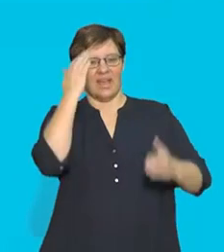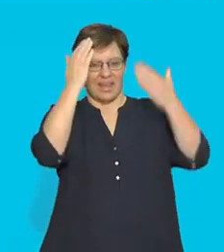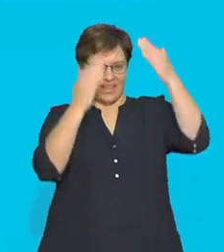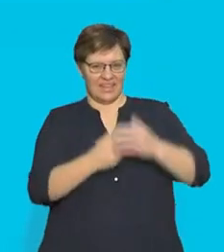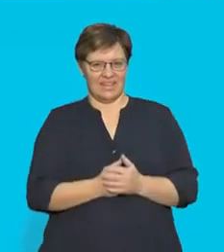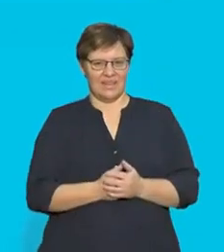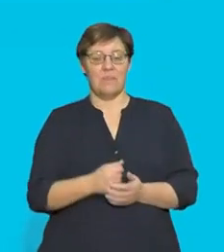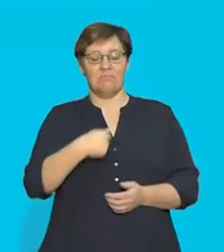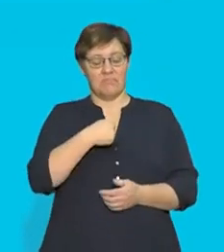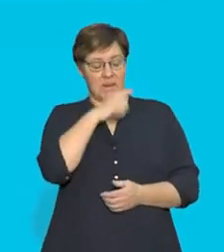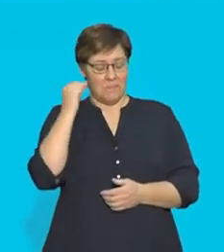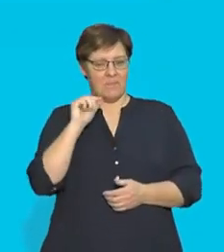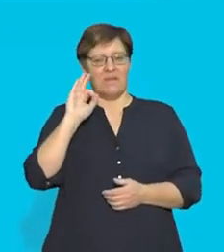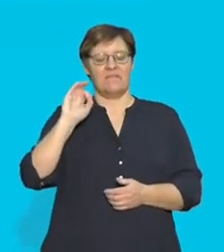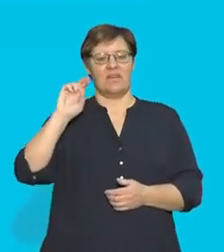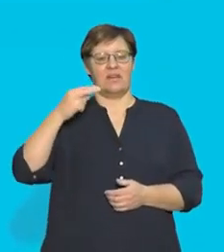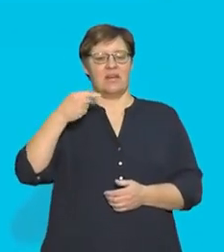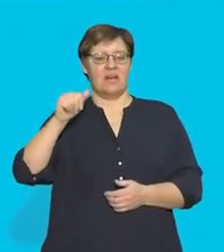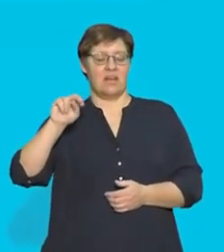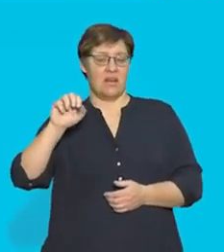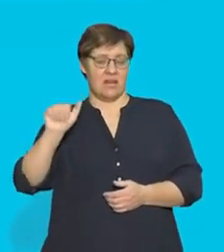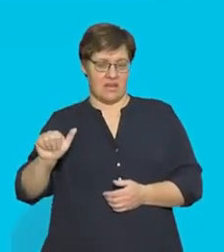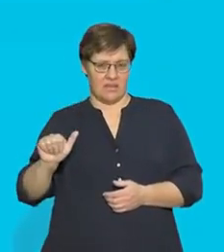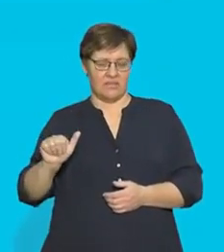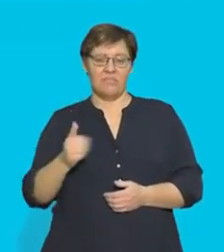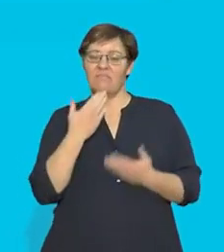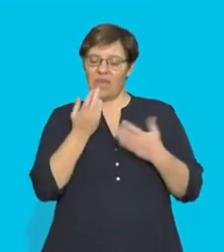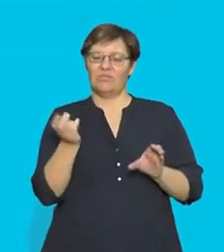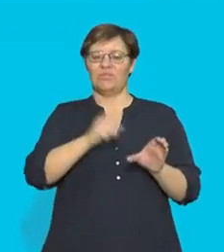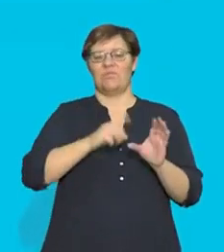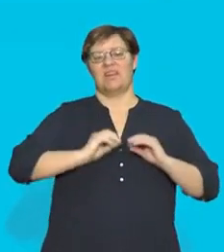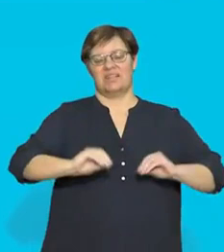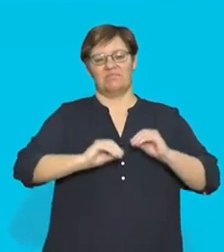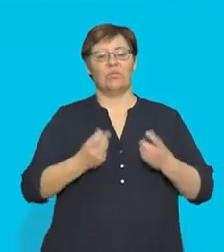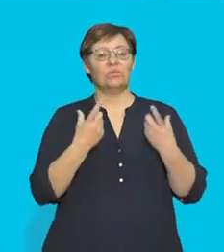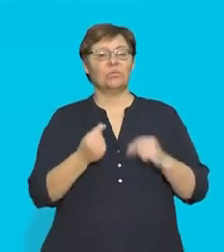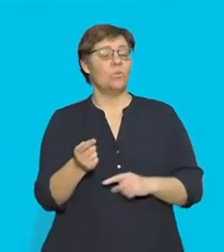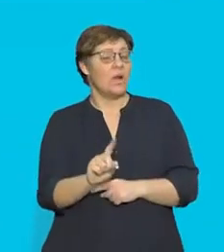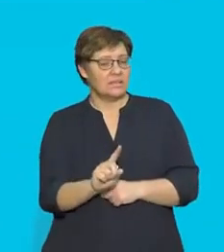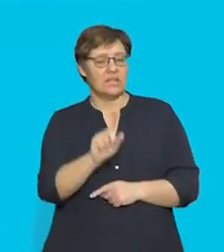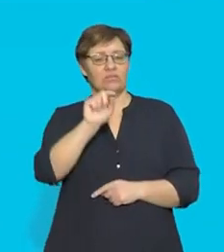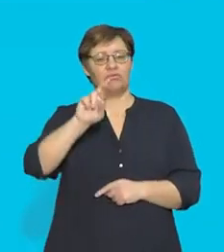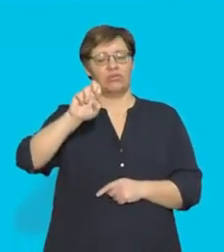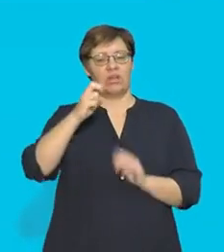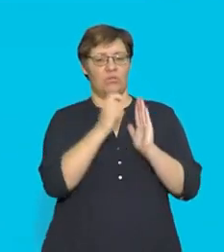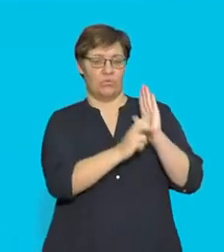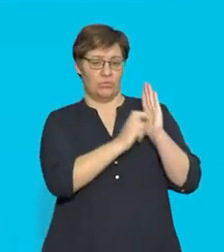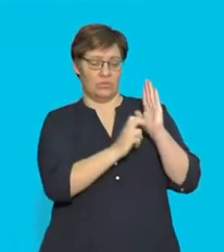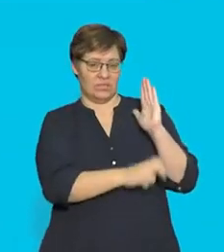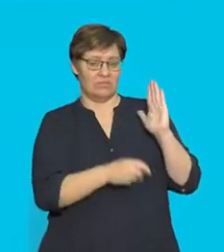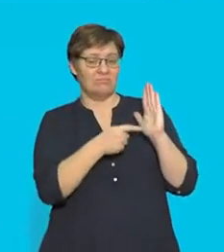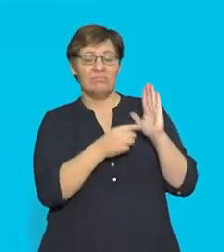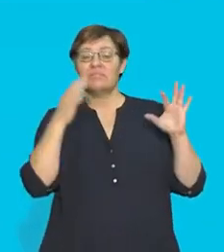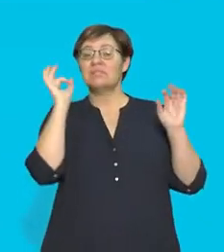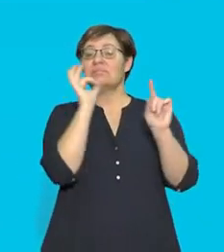Hi, I'm Farhana. Thank you for joining me in this lesson. We'll be doing some work on trigonometry rules, and